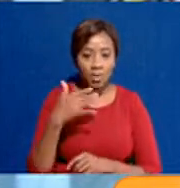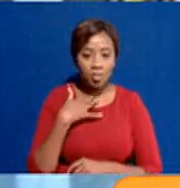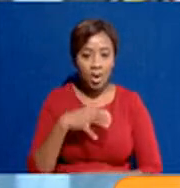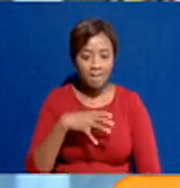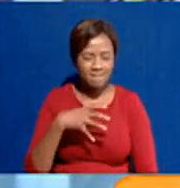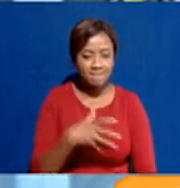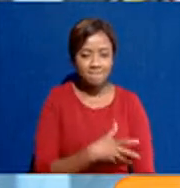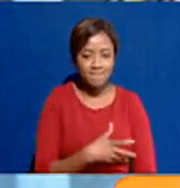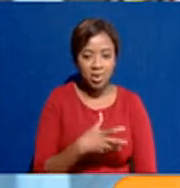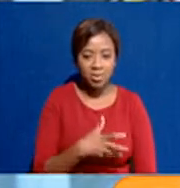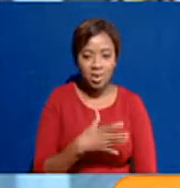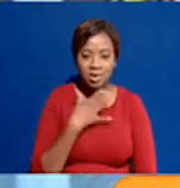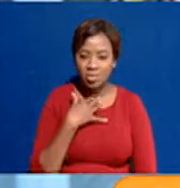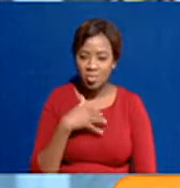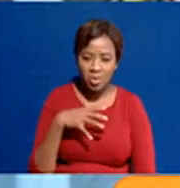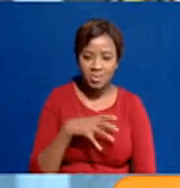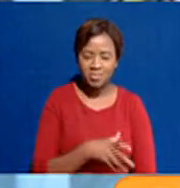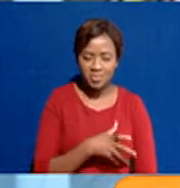be